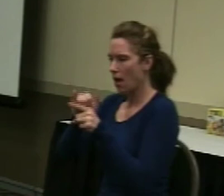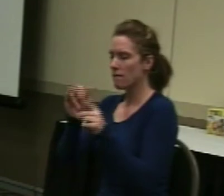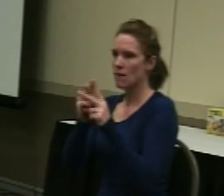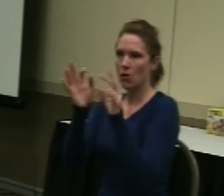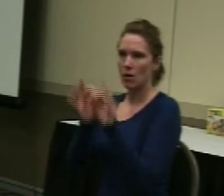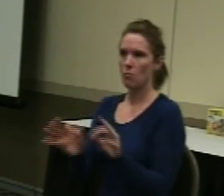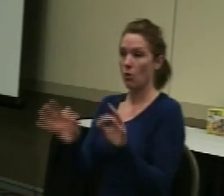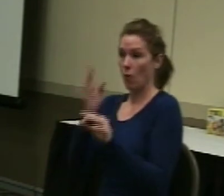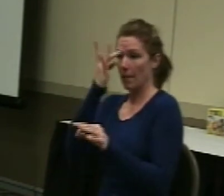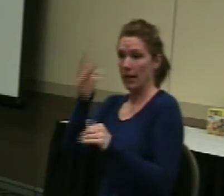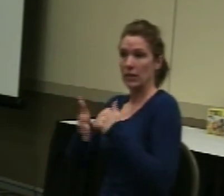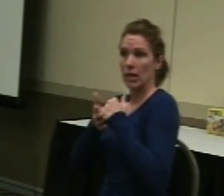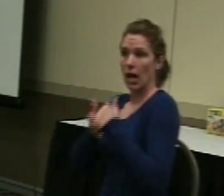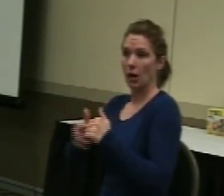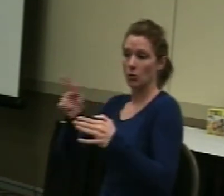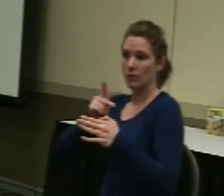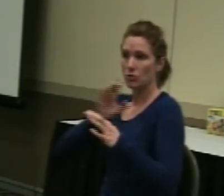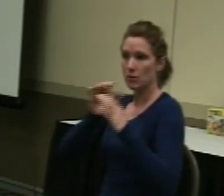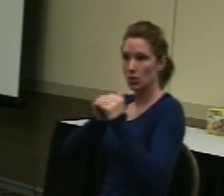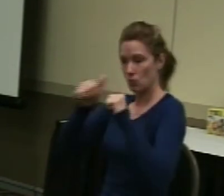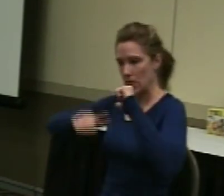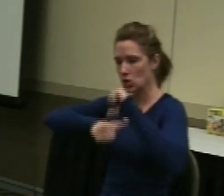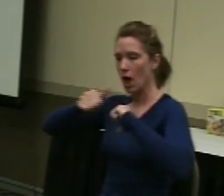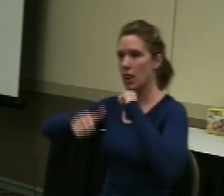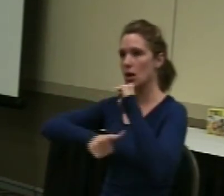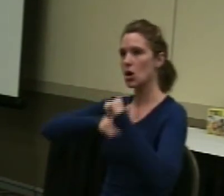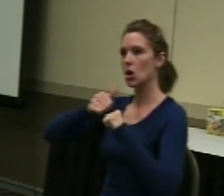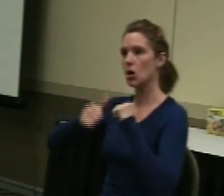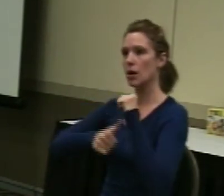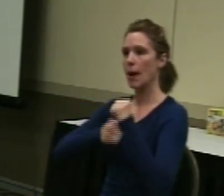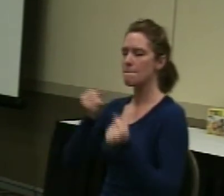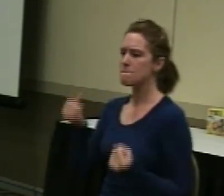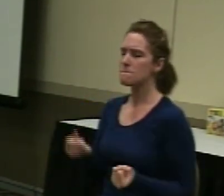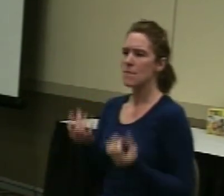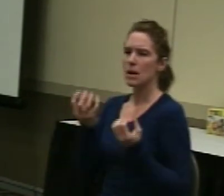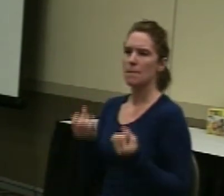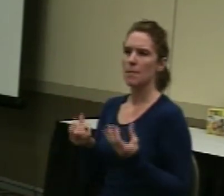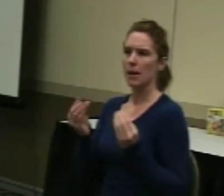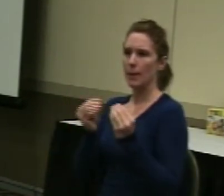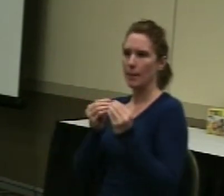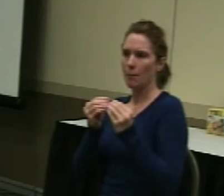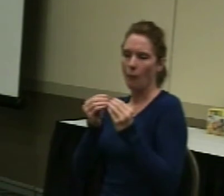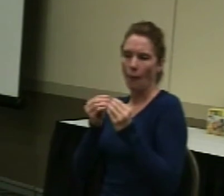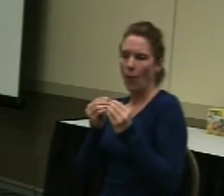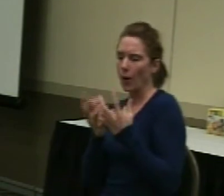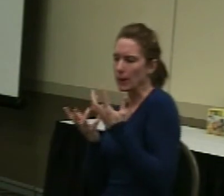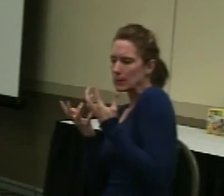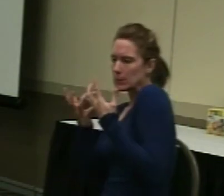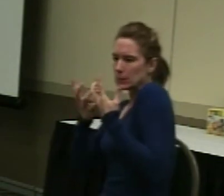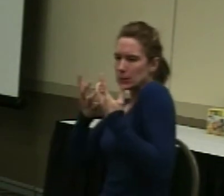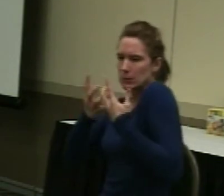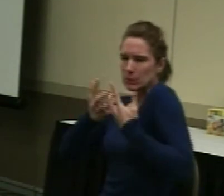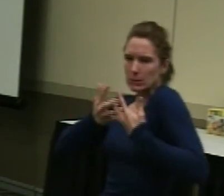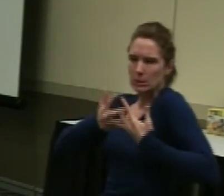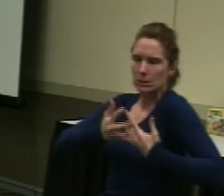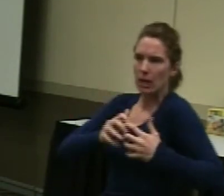this helps our professional communication with each other. There are many, many more little pieces